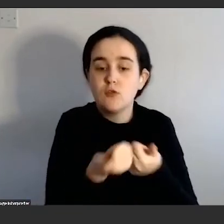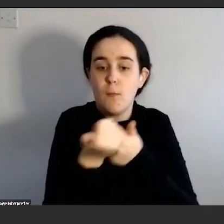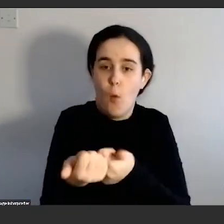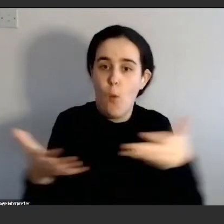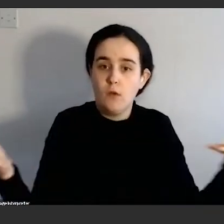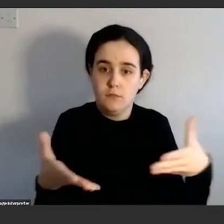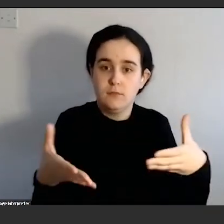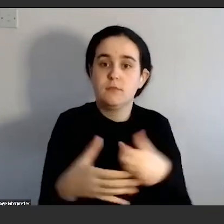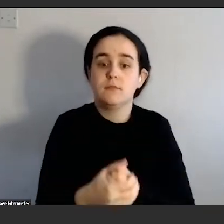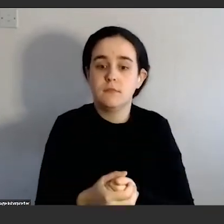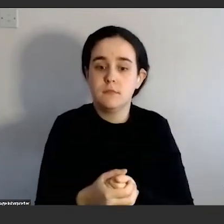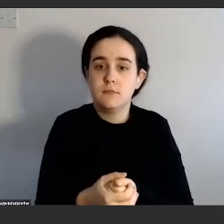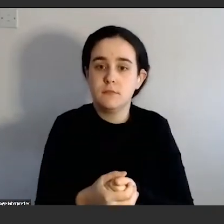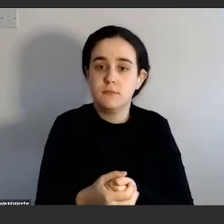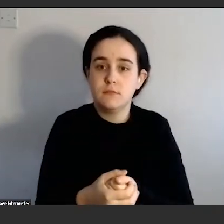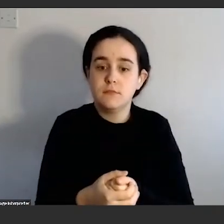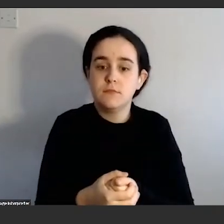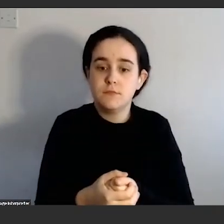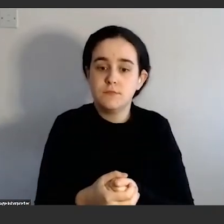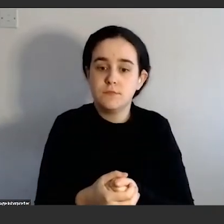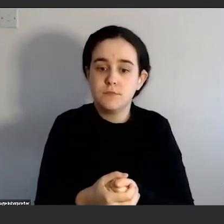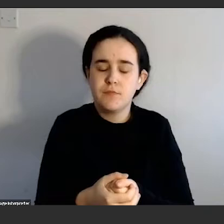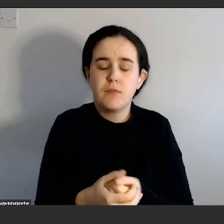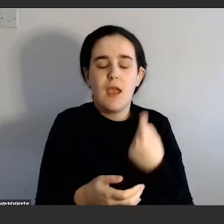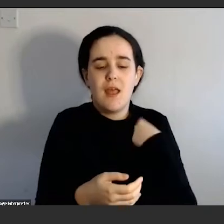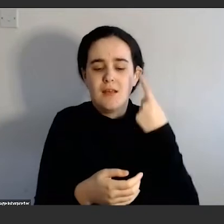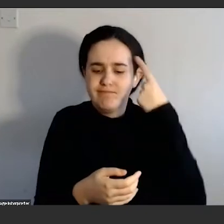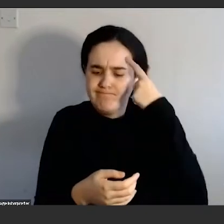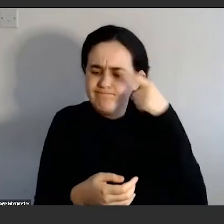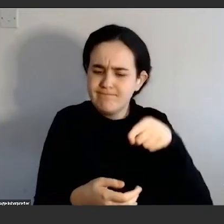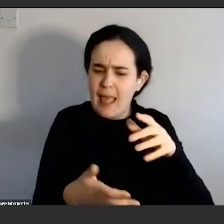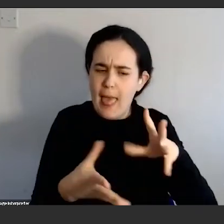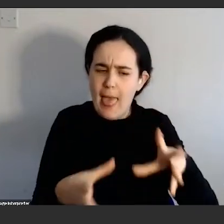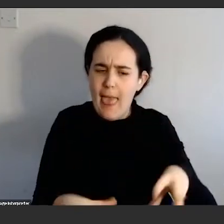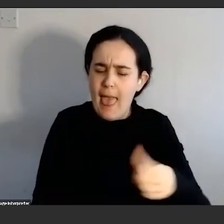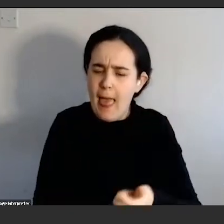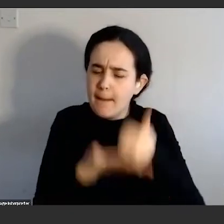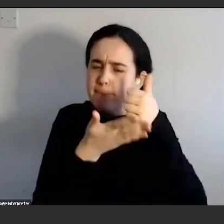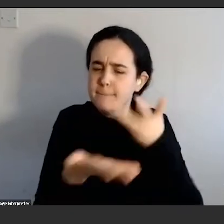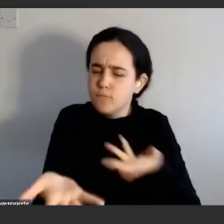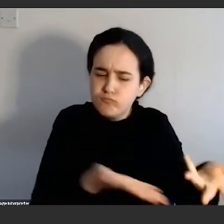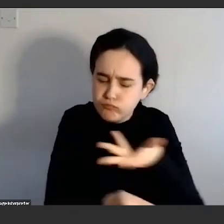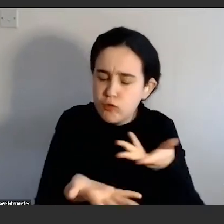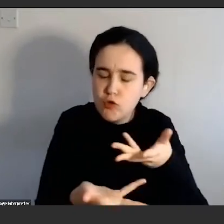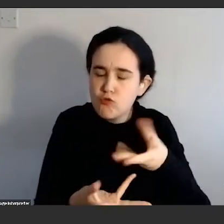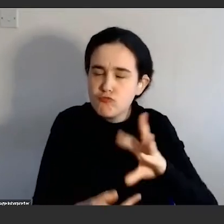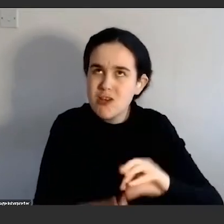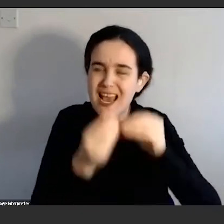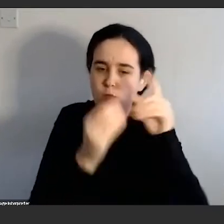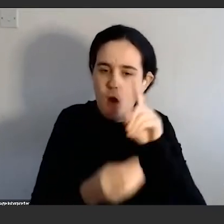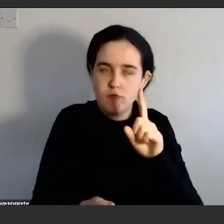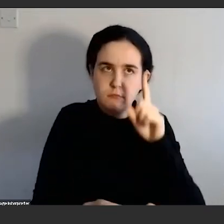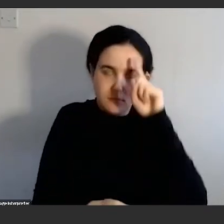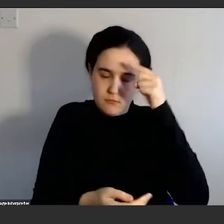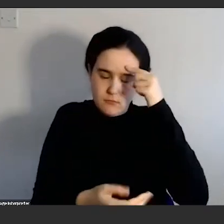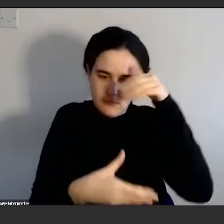a week later, I had to have it checked to make sure that it was setting up properly. And I went to the hospital